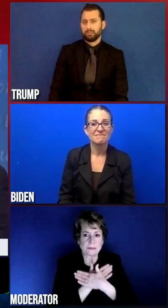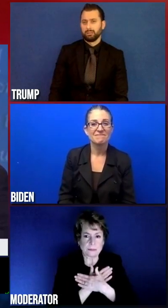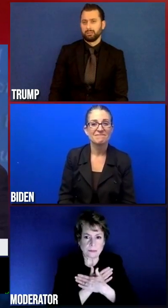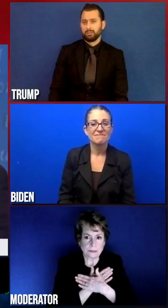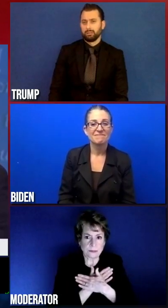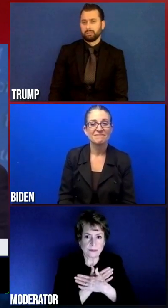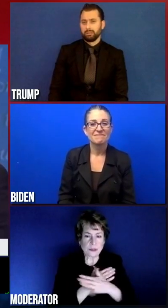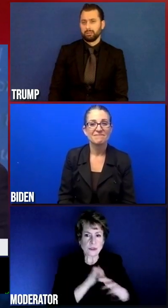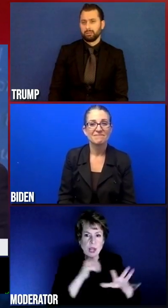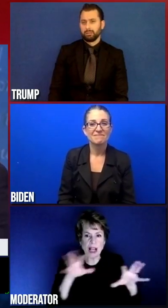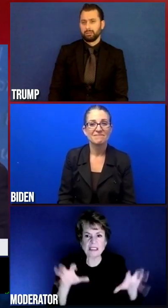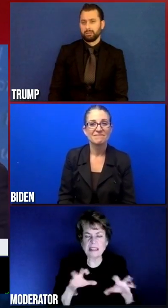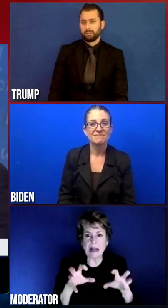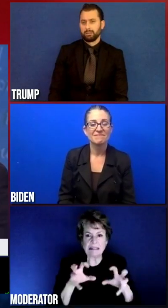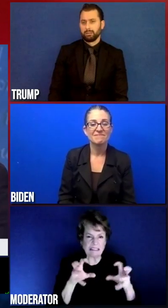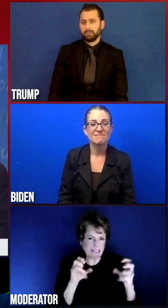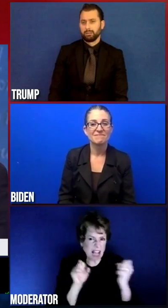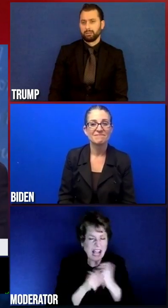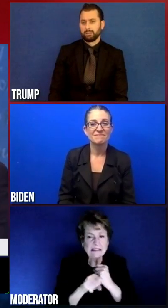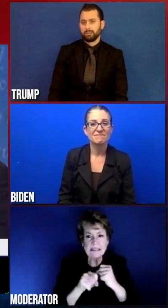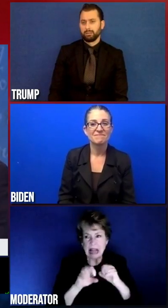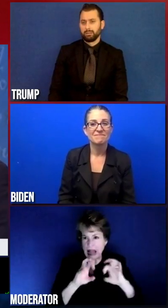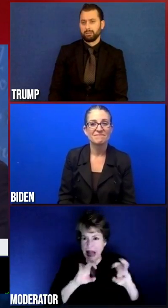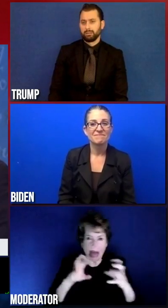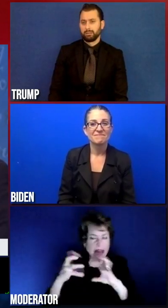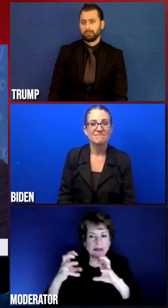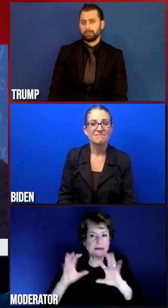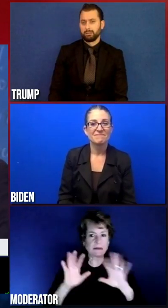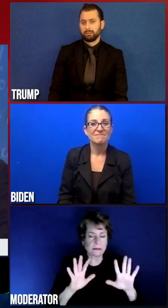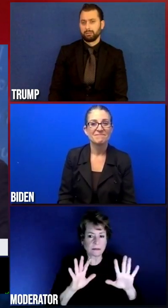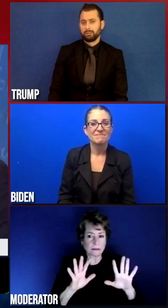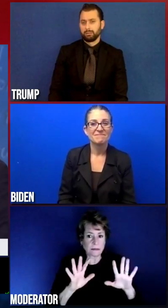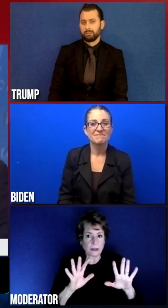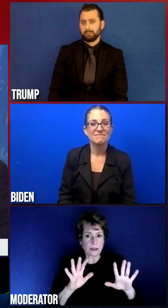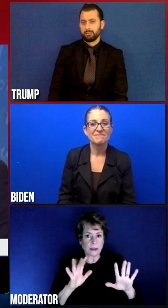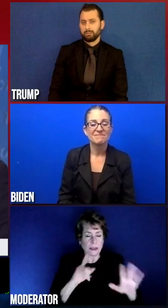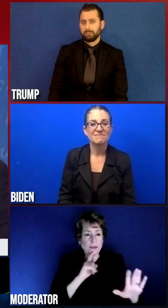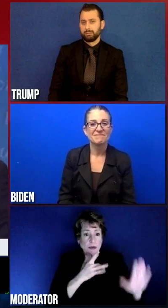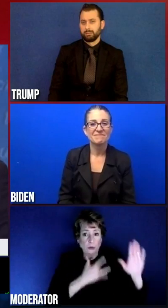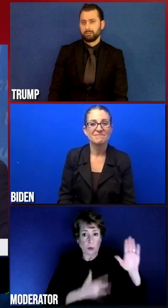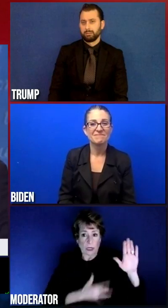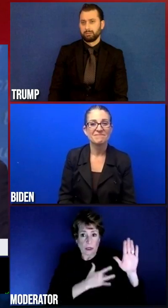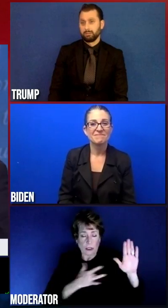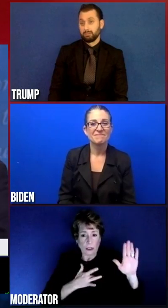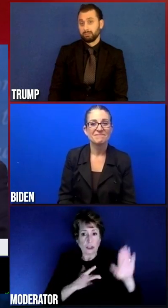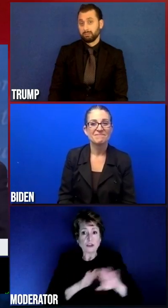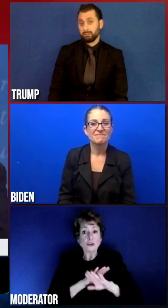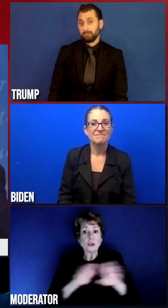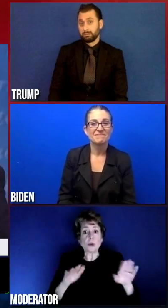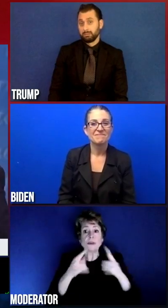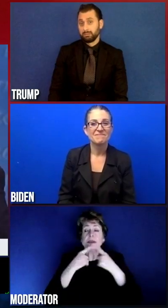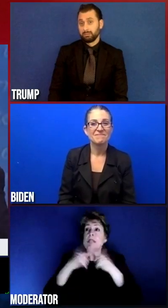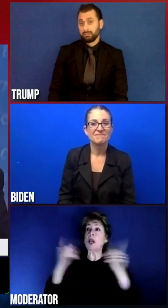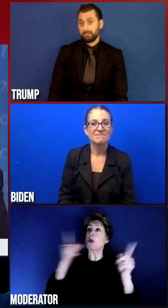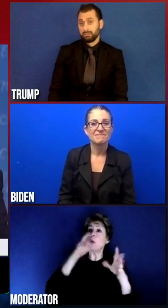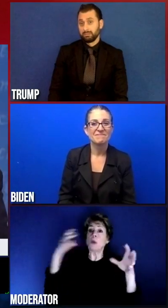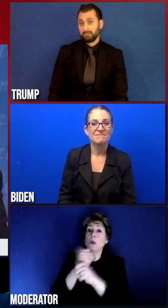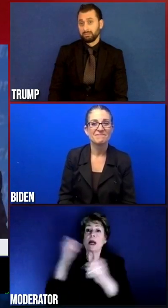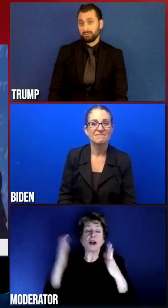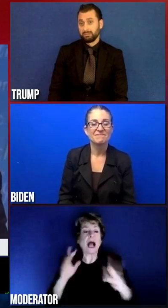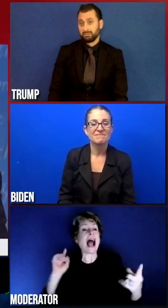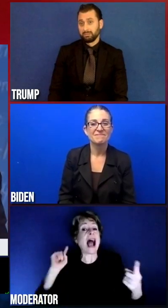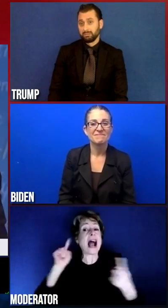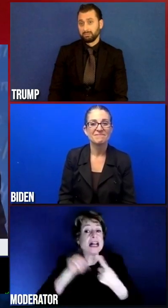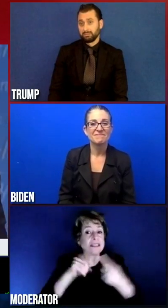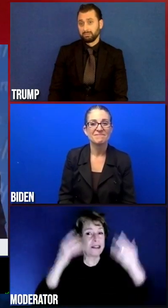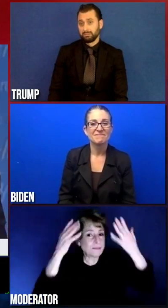pledge tonight that you will not declare victory until the election has been independently certified? President Trump, you go